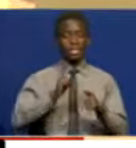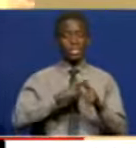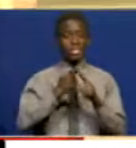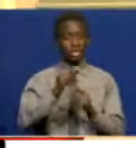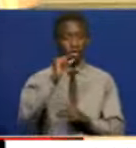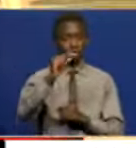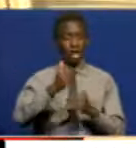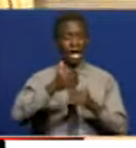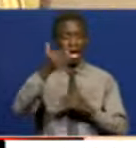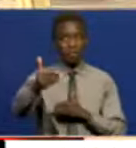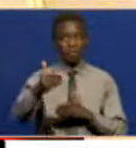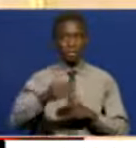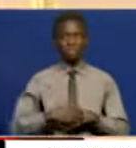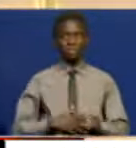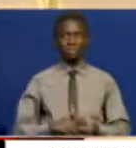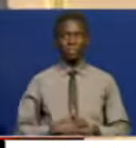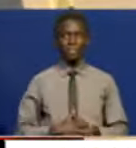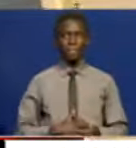after,